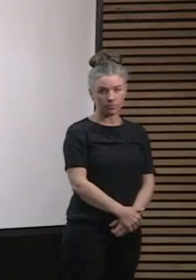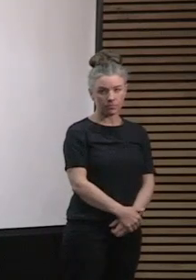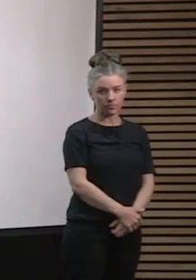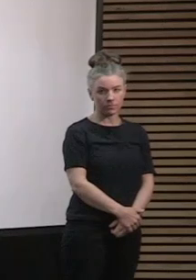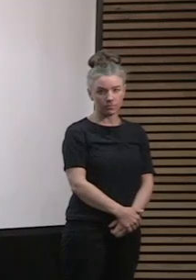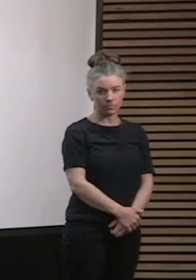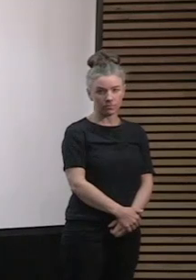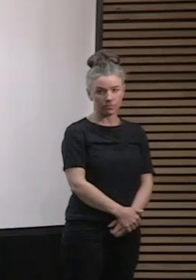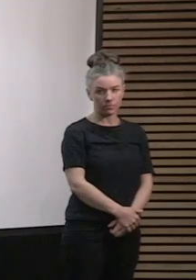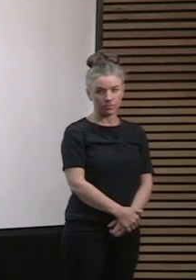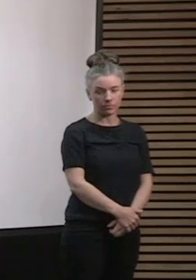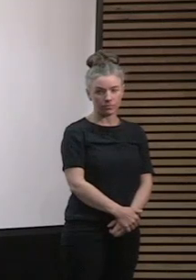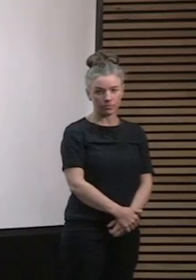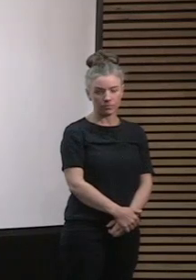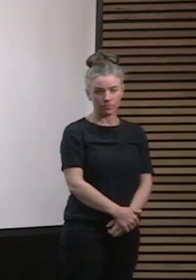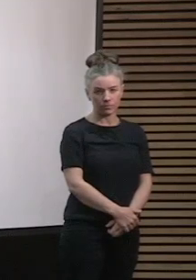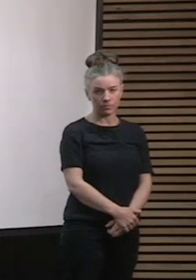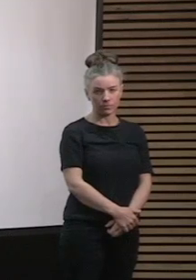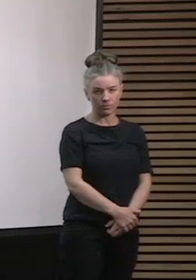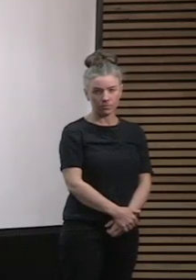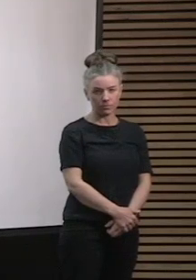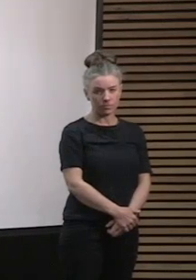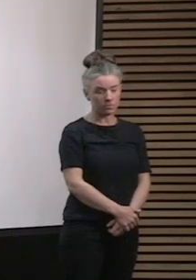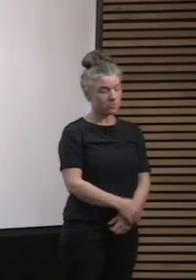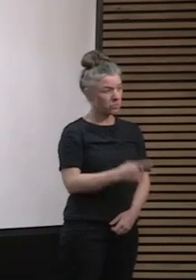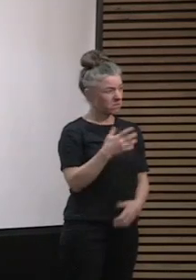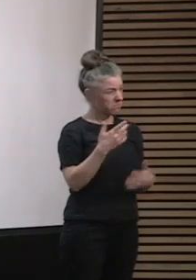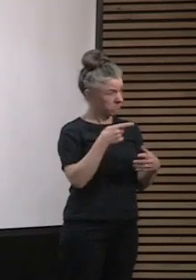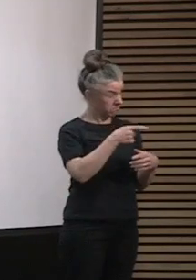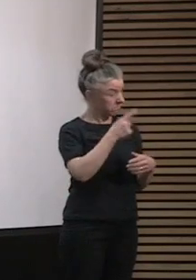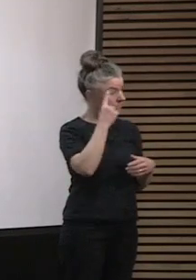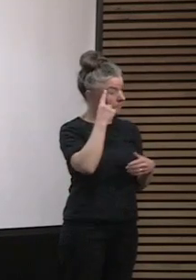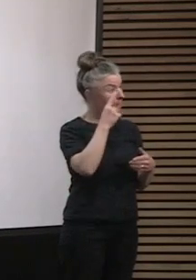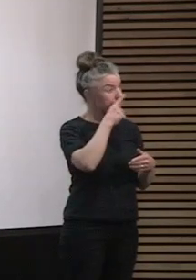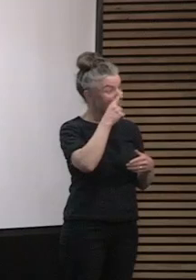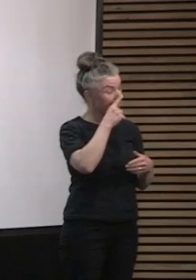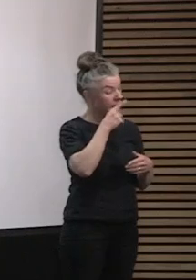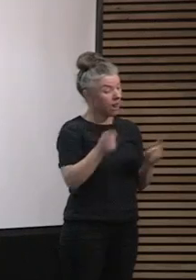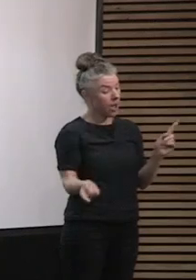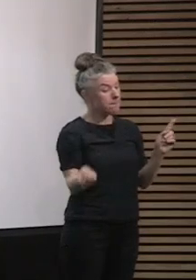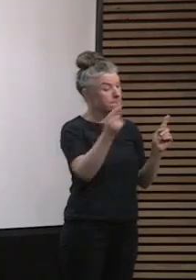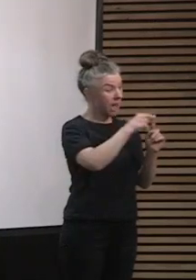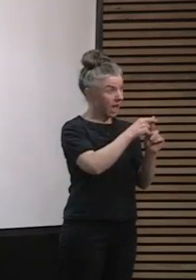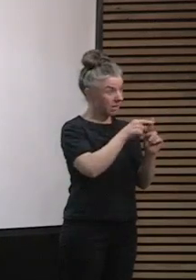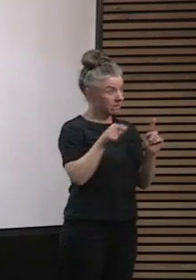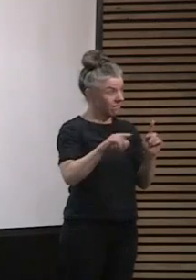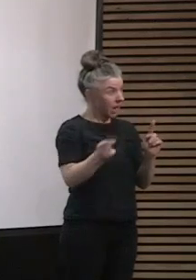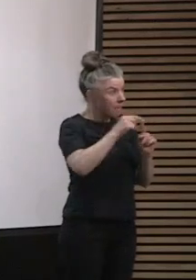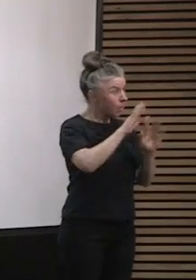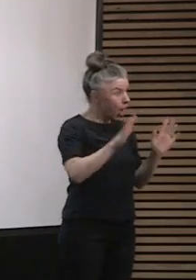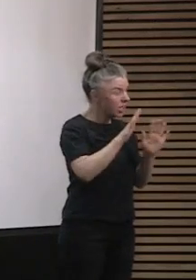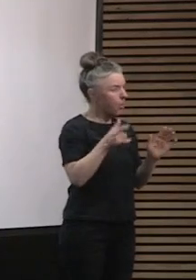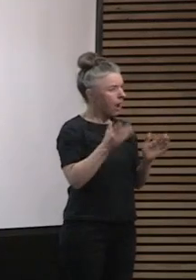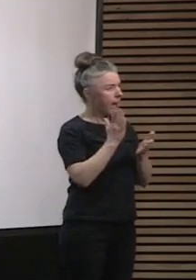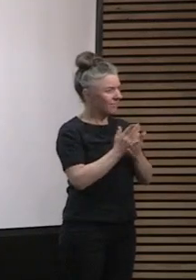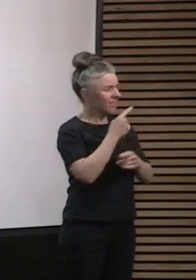are tracking with what you would expect for purely residential movements, people returning? Well, we know that from within Auckland, it's actually